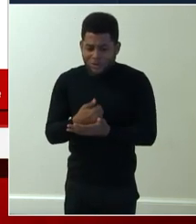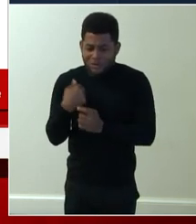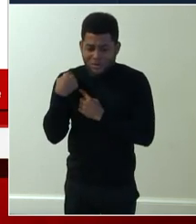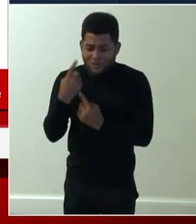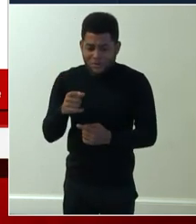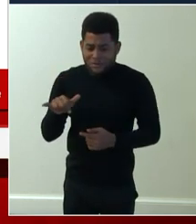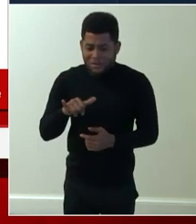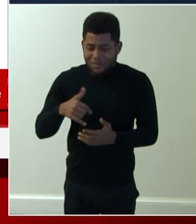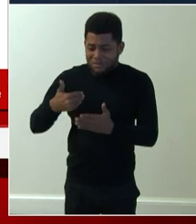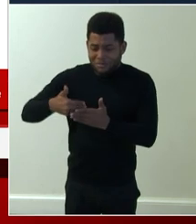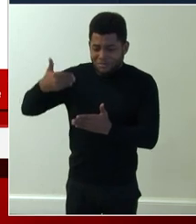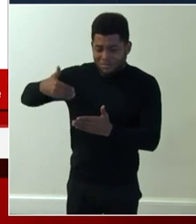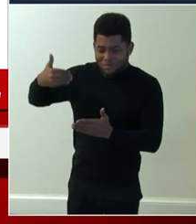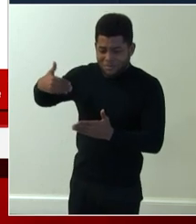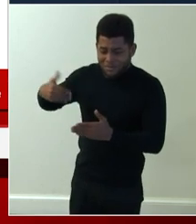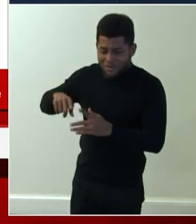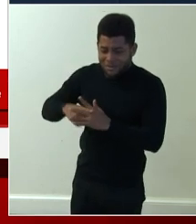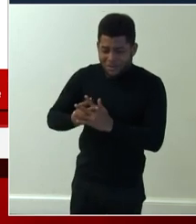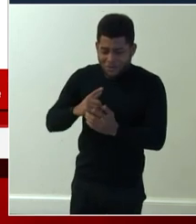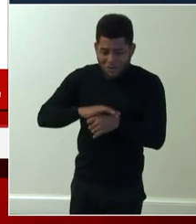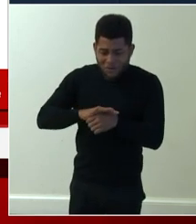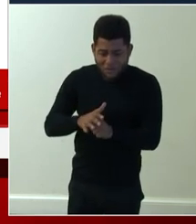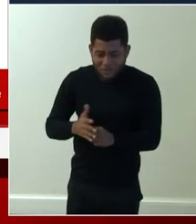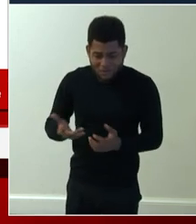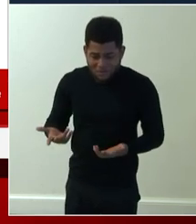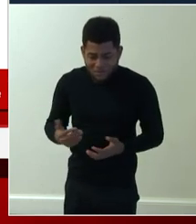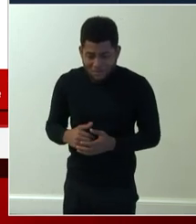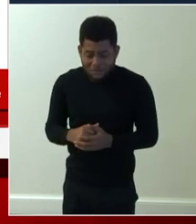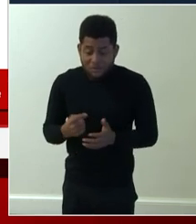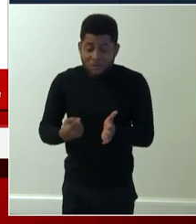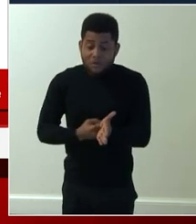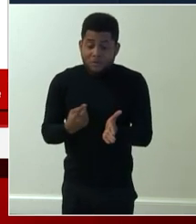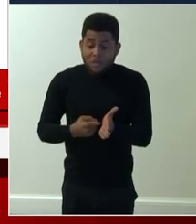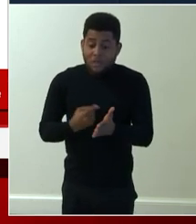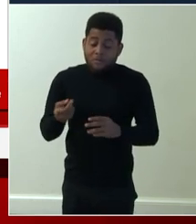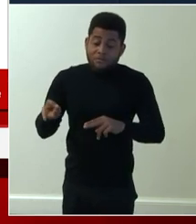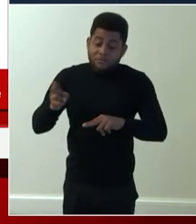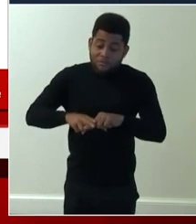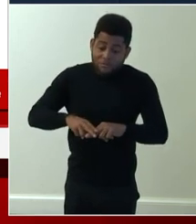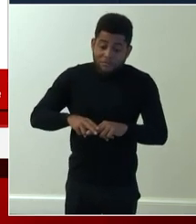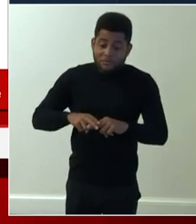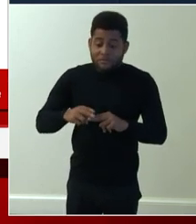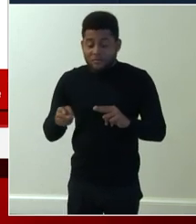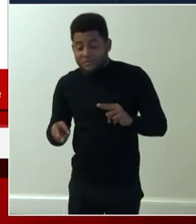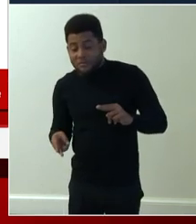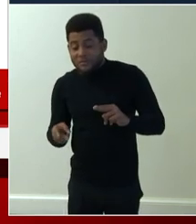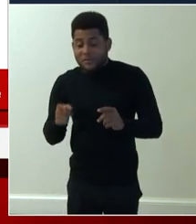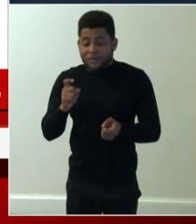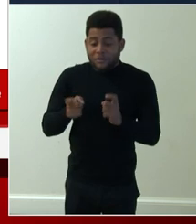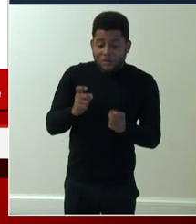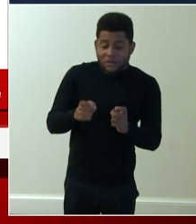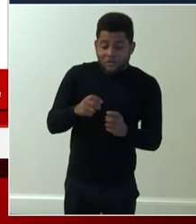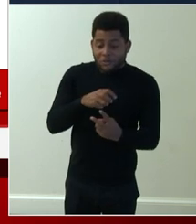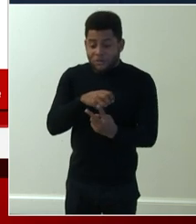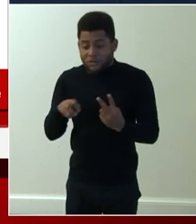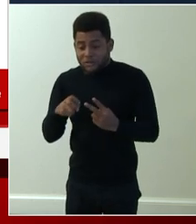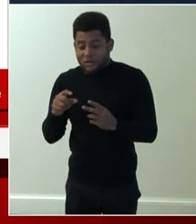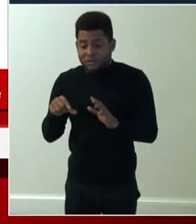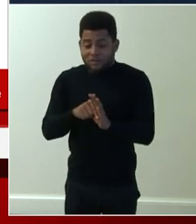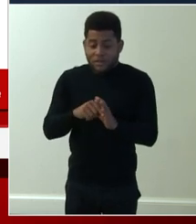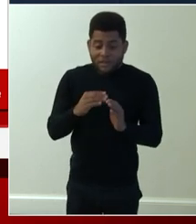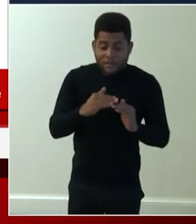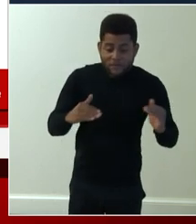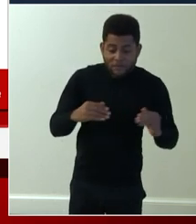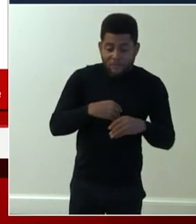since we started this school year, and there have been times in which we've had to transition classrooms or grade levels to virtual. Given